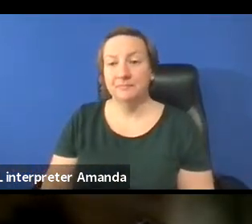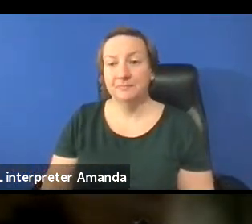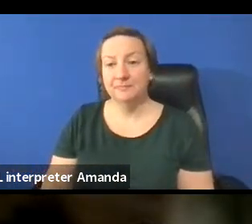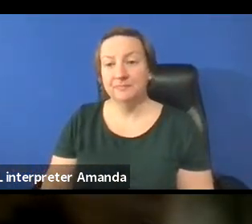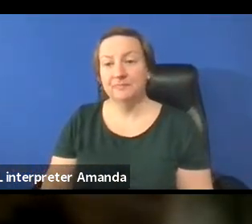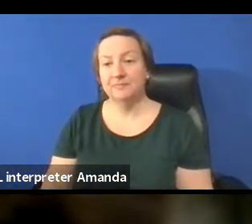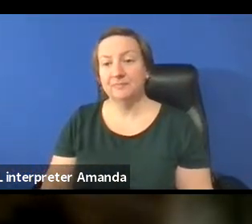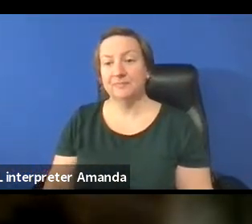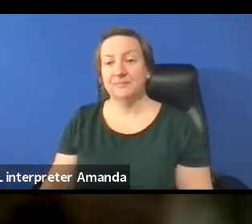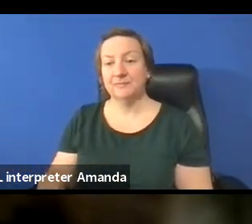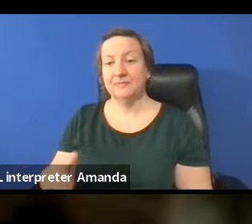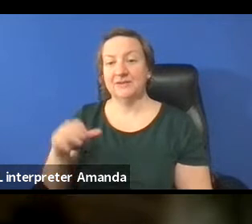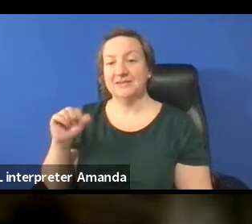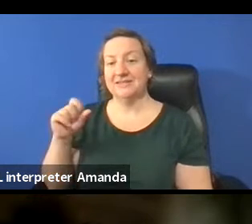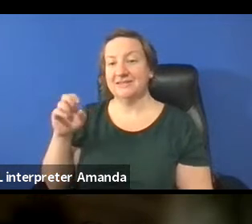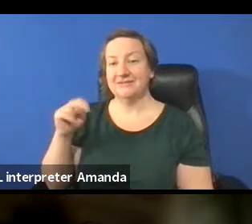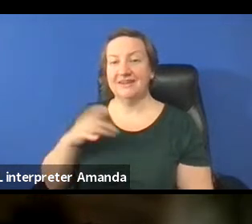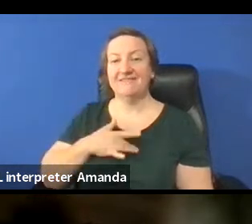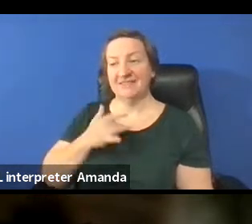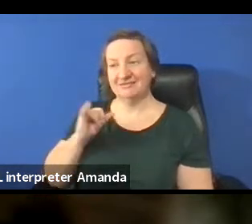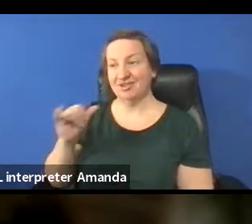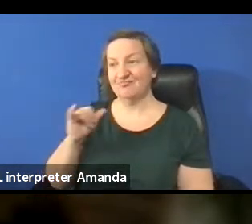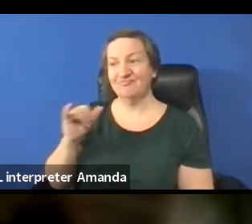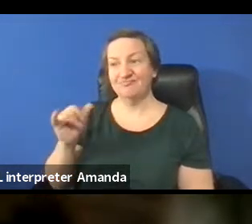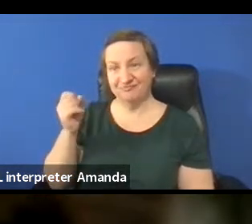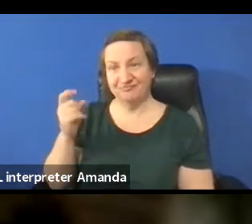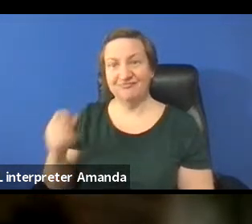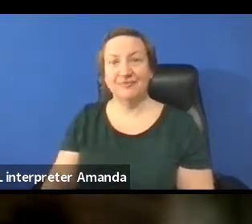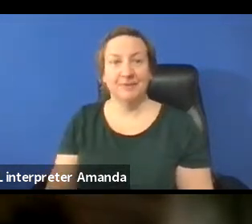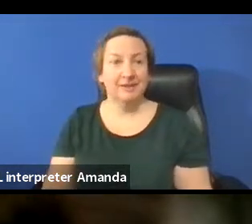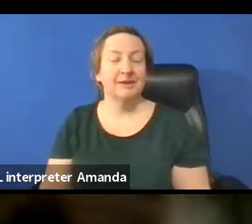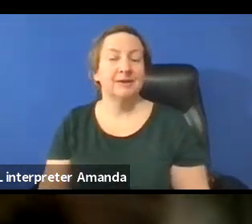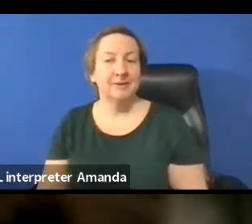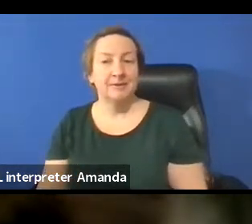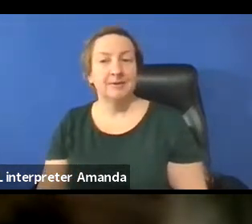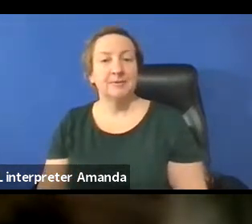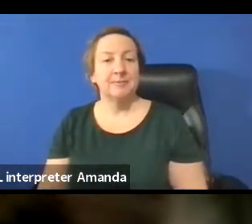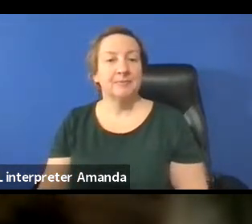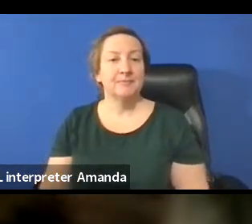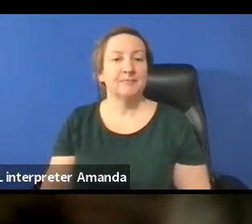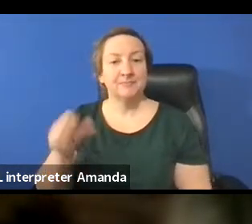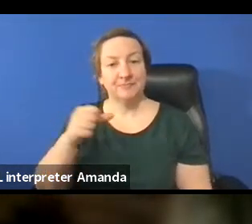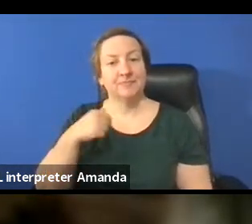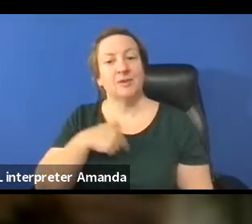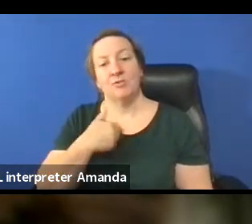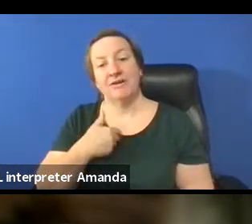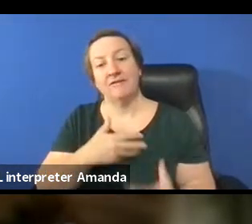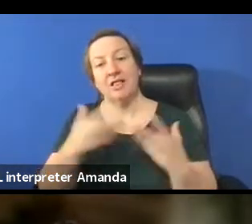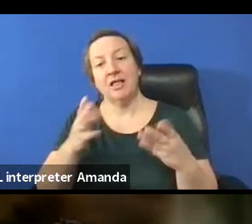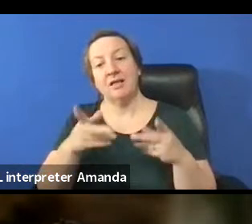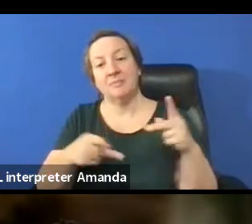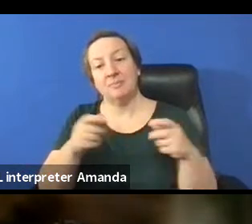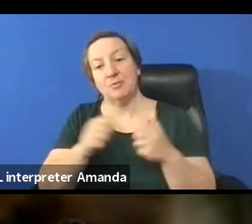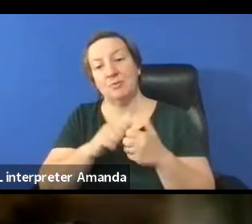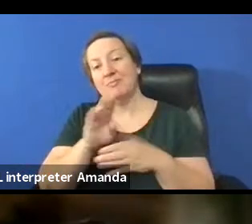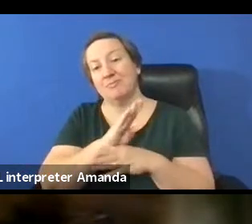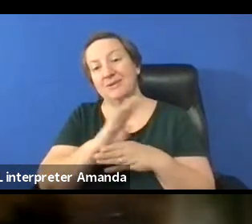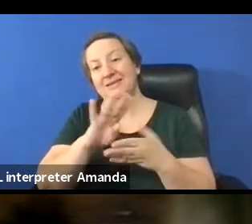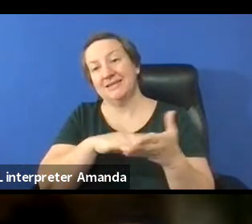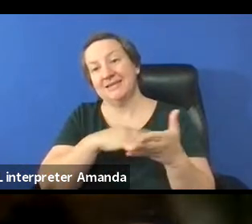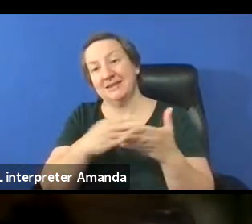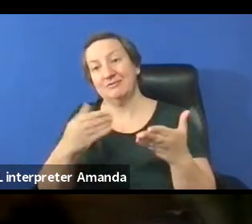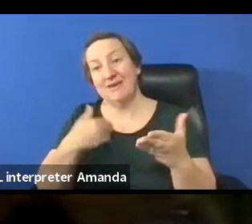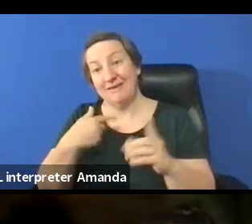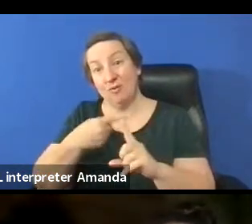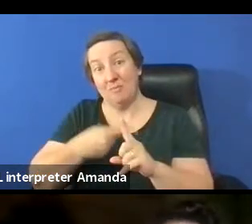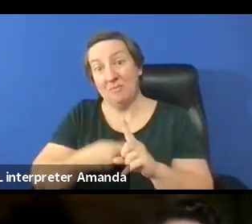I feel you, Nikotris. Yeah. Yeah, no, we got a lot of folks here with busy schedules. I mean, we have a month, so